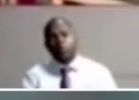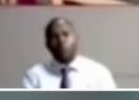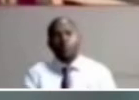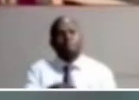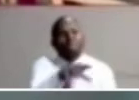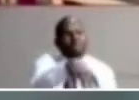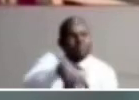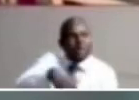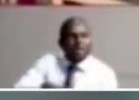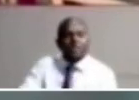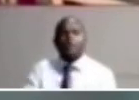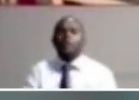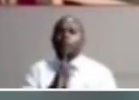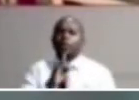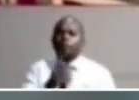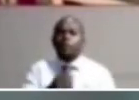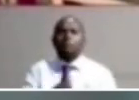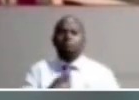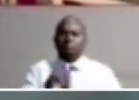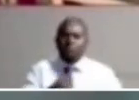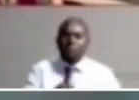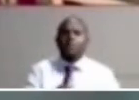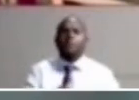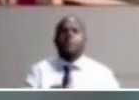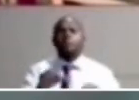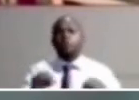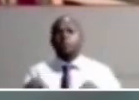can order things and they bring them to you.